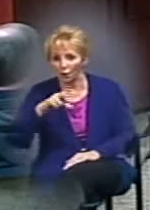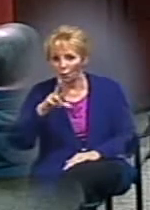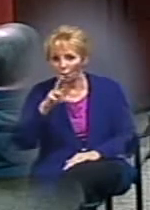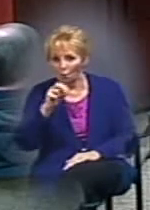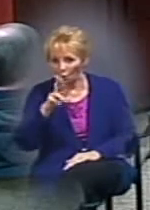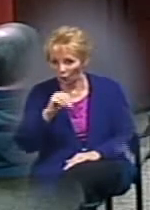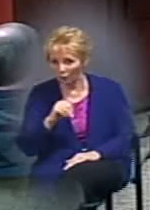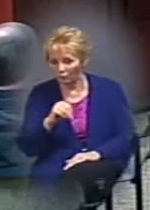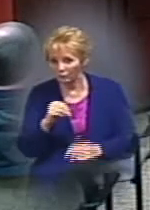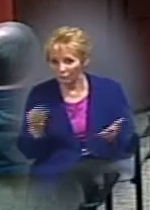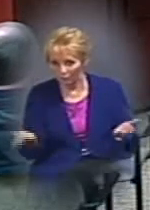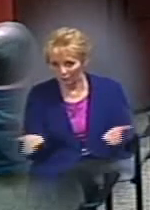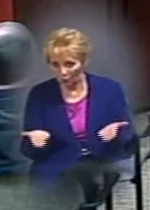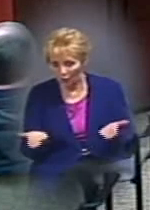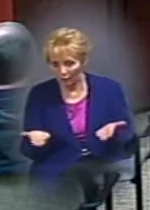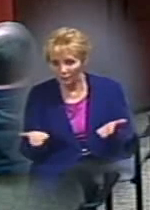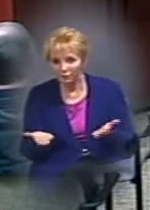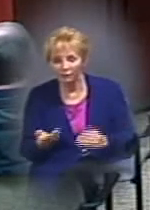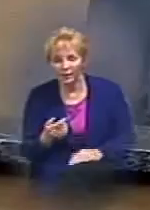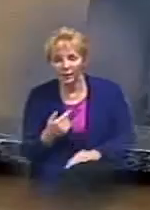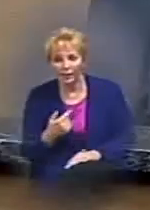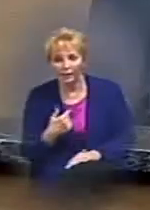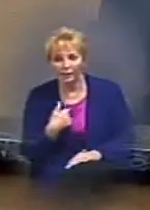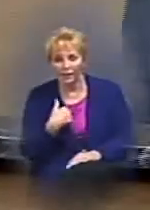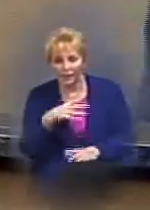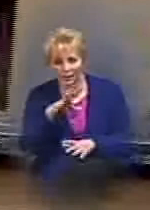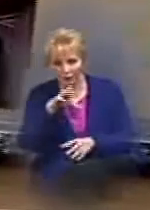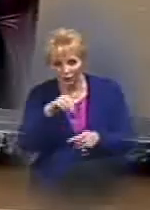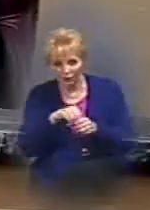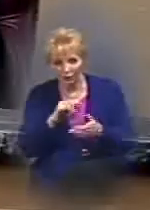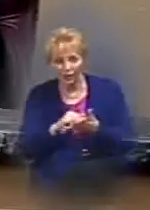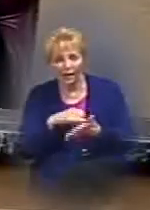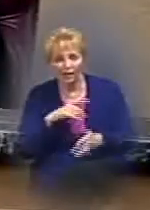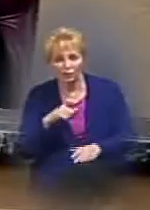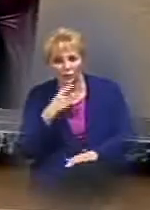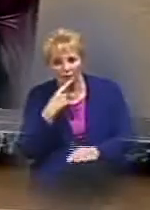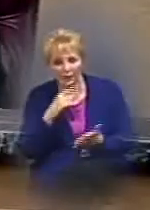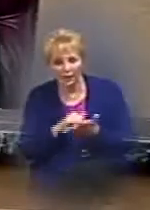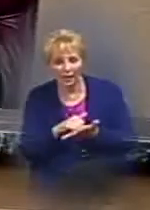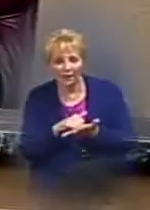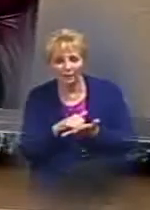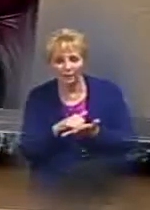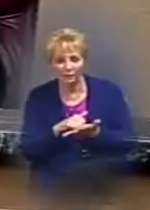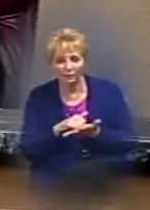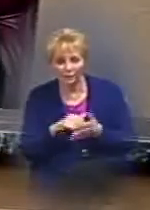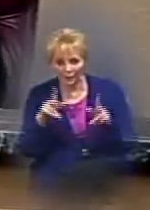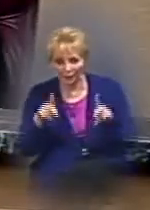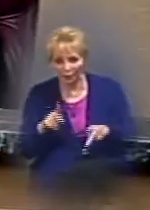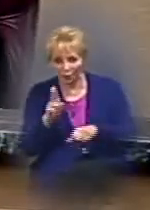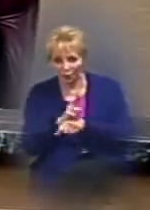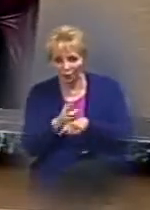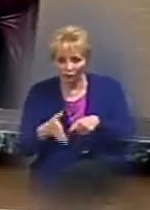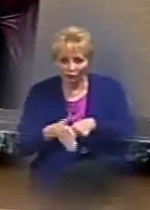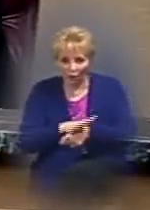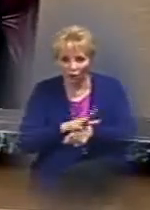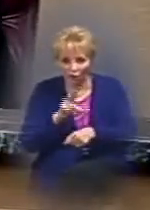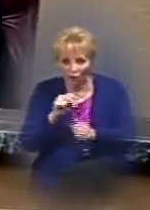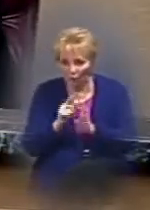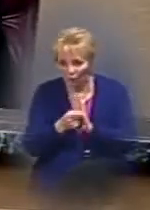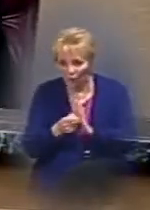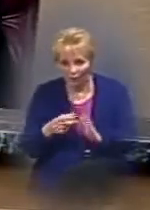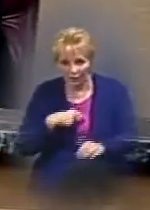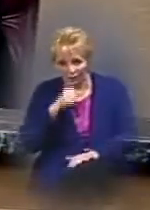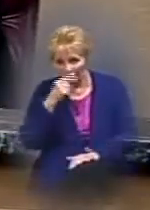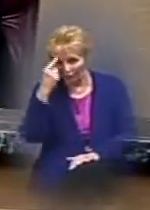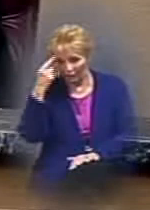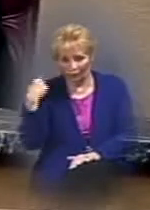all that. Okay. And by the way, I included in that, I should have said that, if somebody uses the full 30 minutes, and I don't think